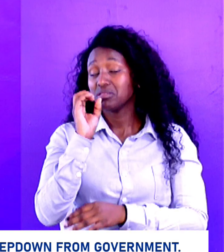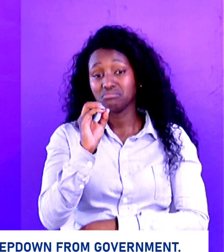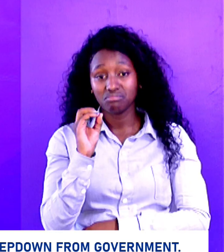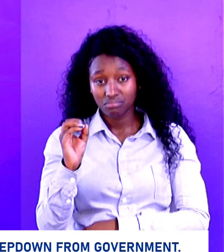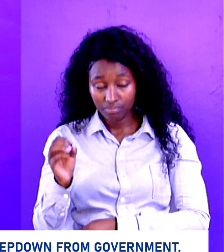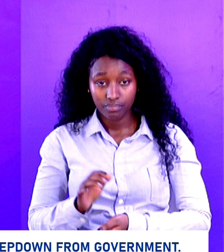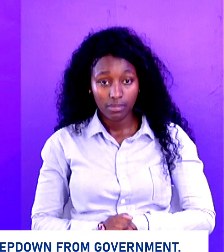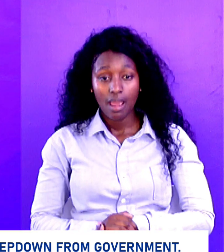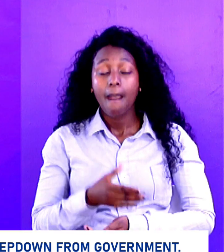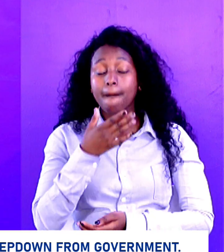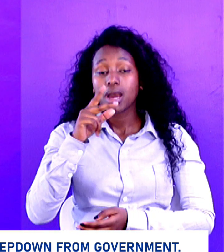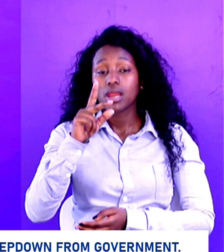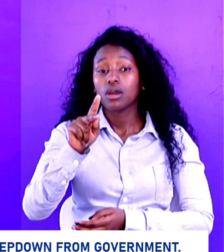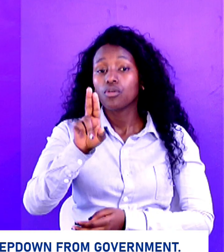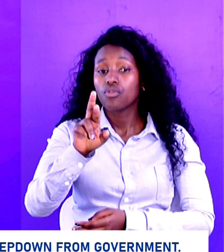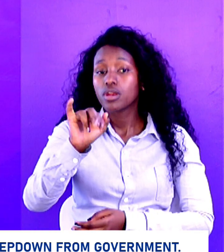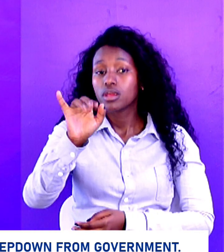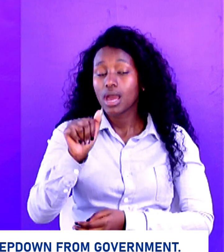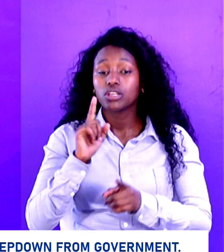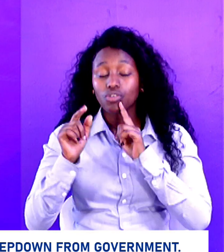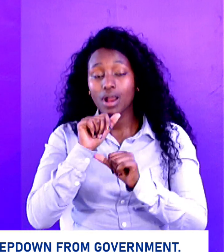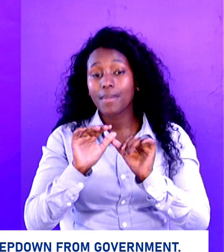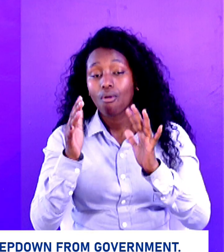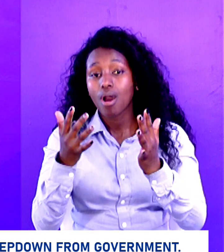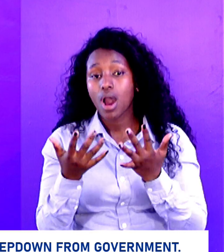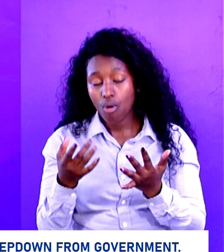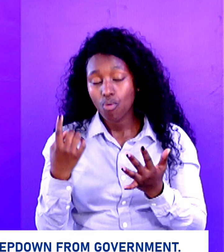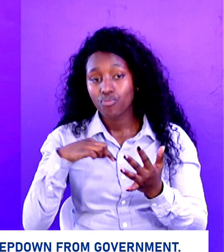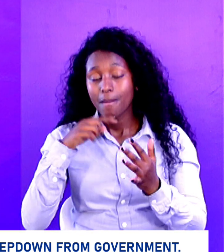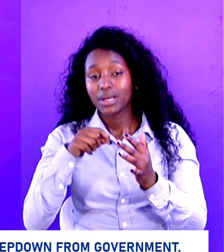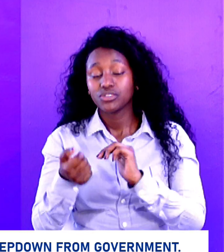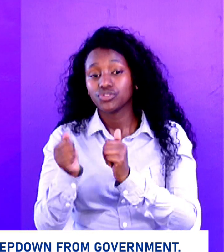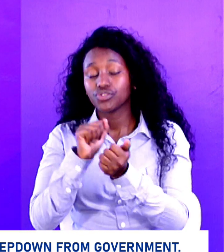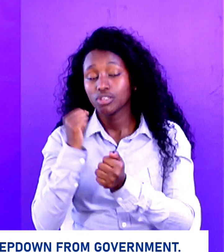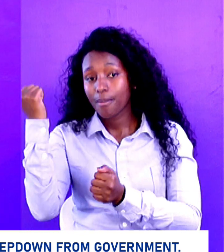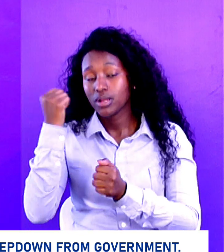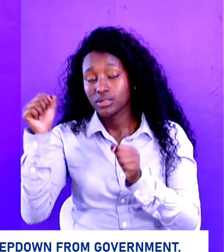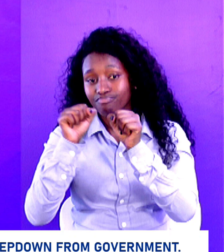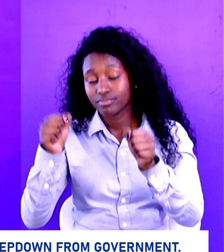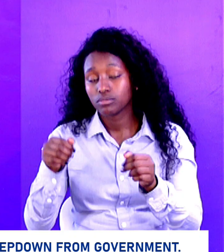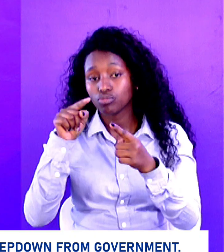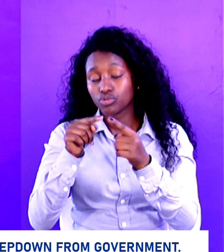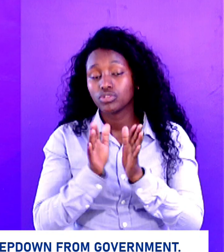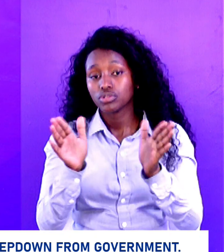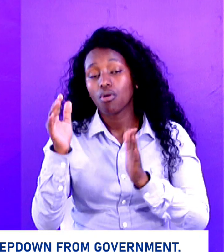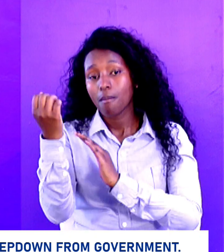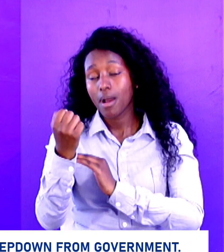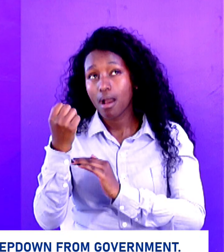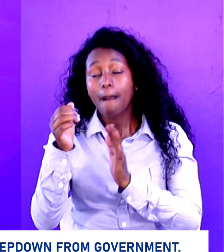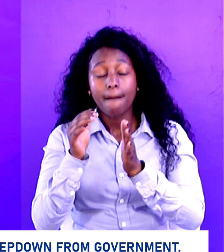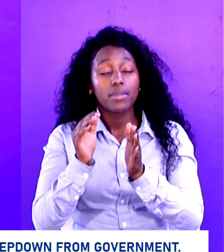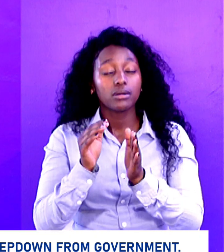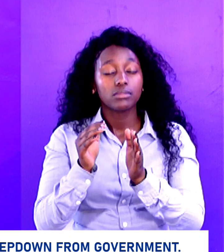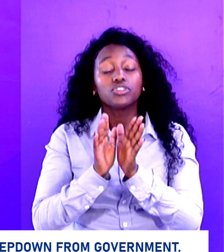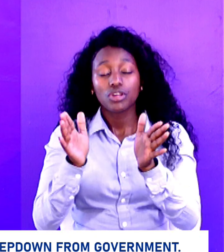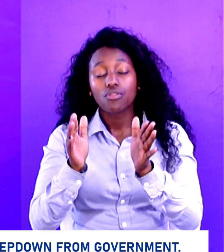also made a passionate appeal to leaders across the political spectrum and the general public above partisan